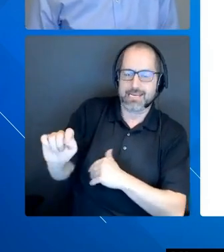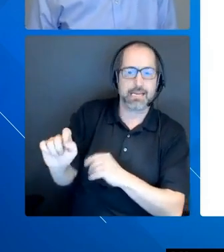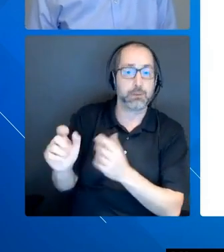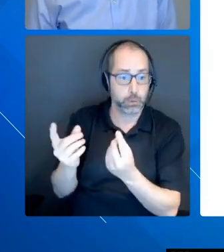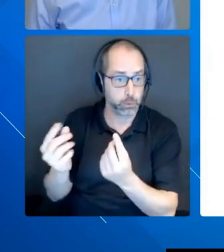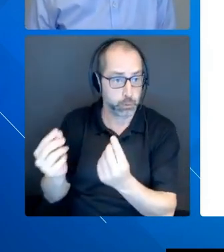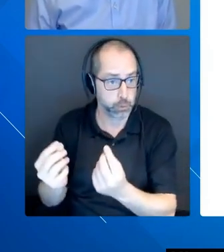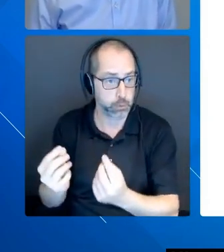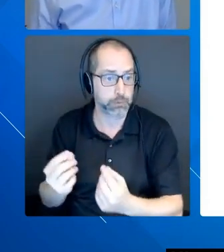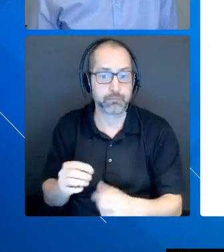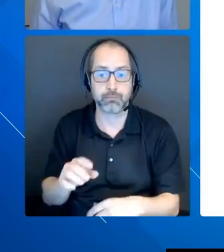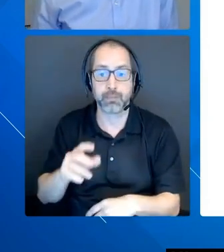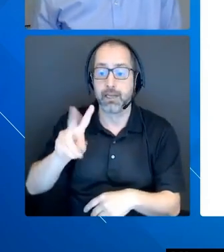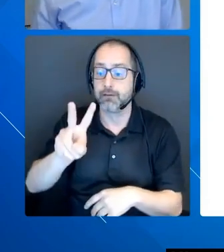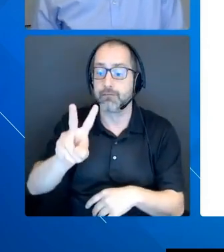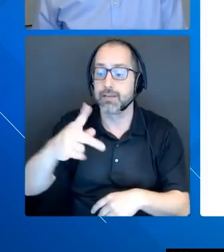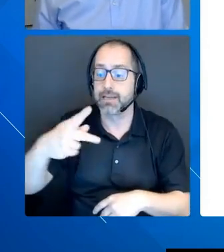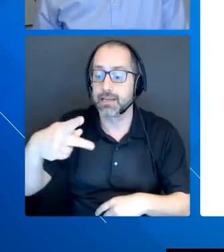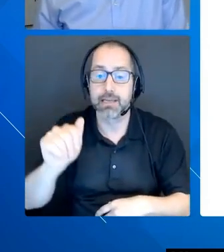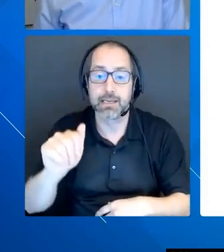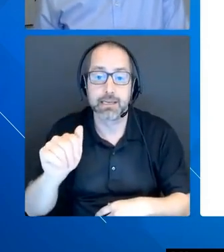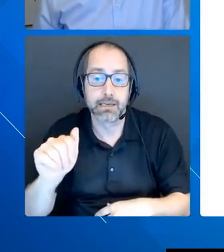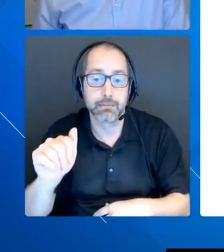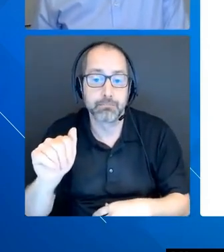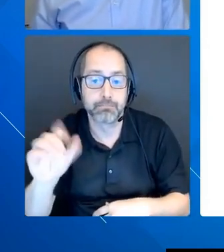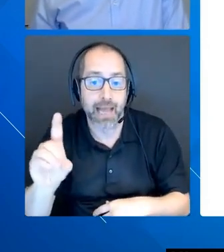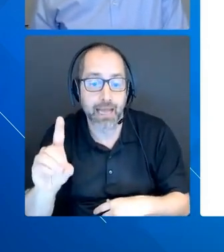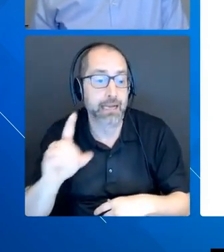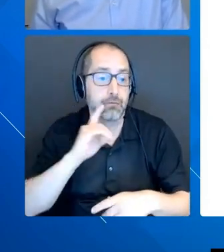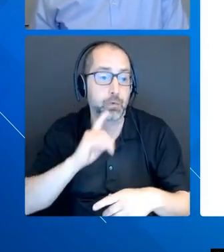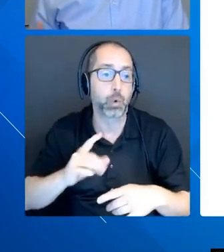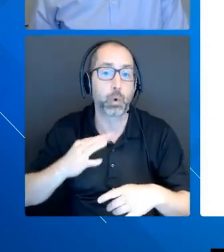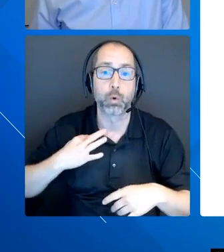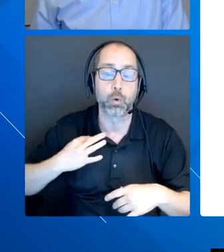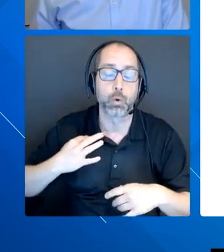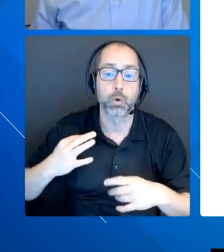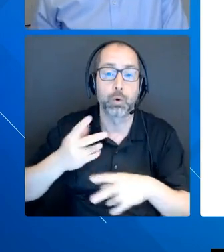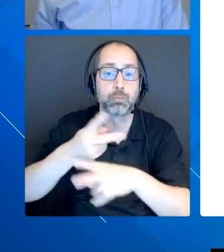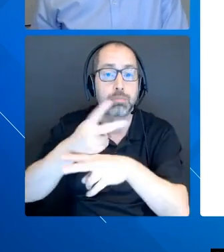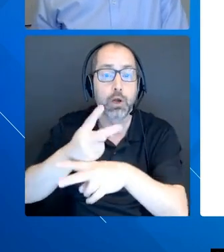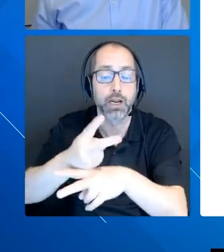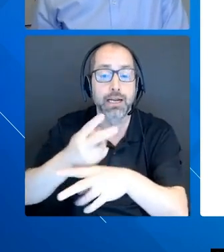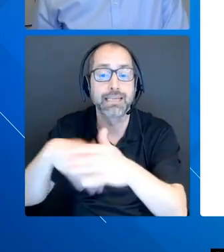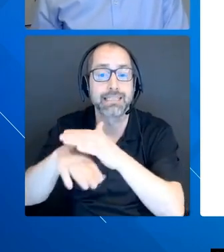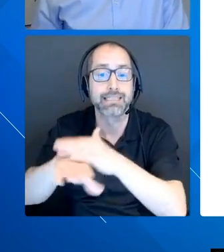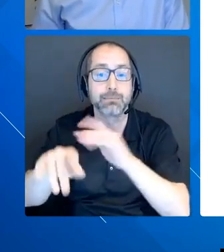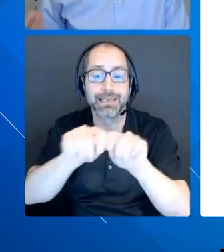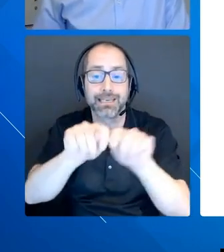So VPATs, or Voluntary Product Accessibility Template.